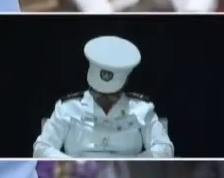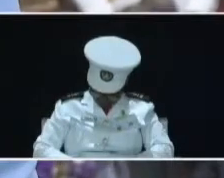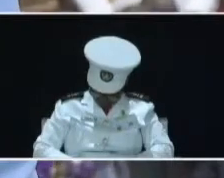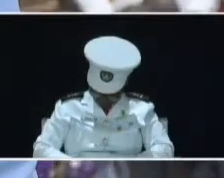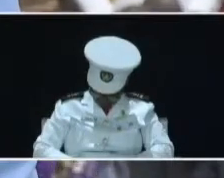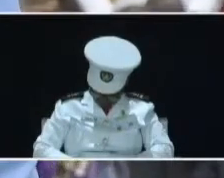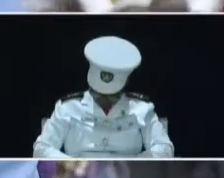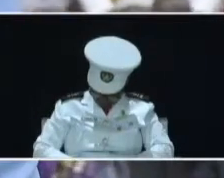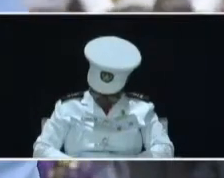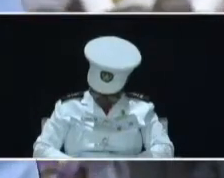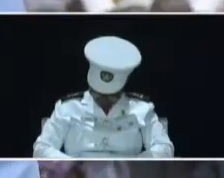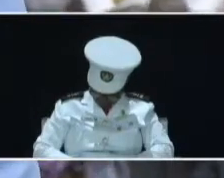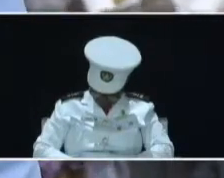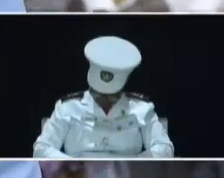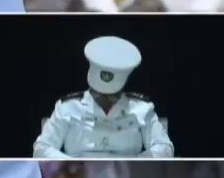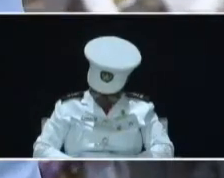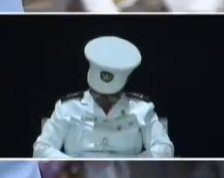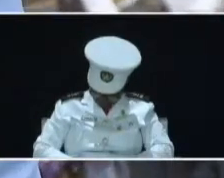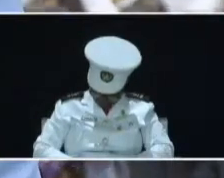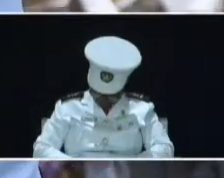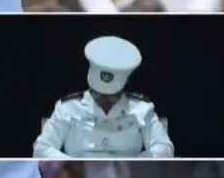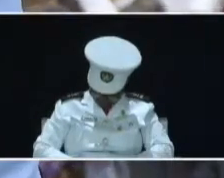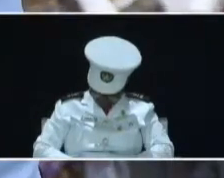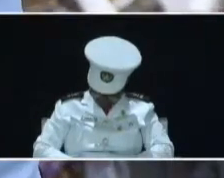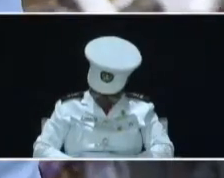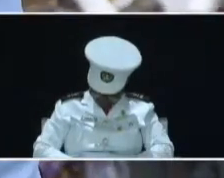Thank you, Father.